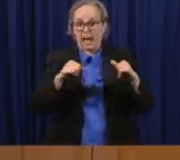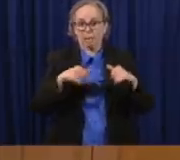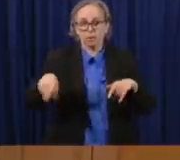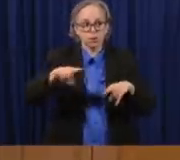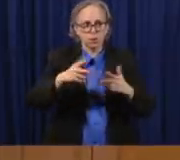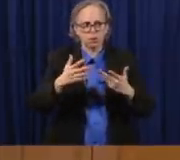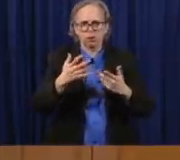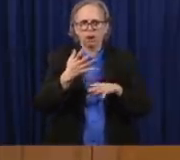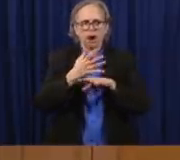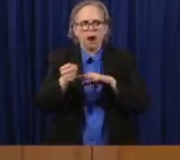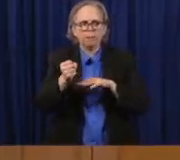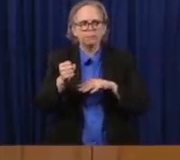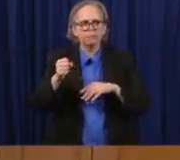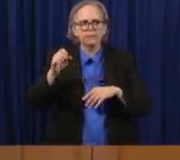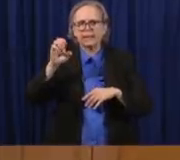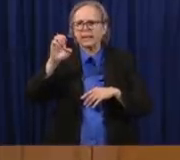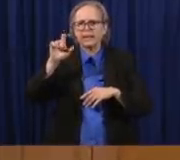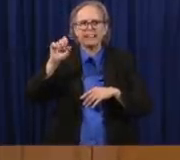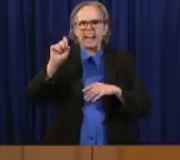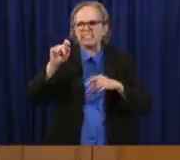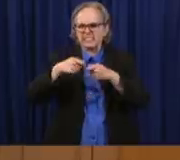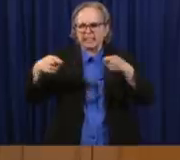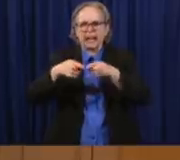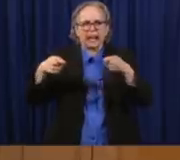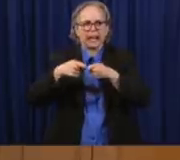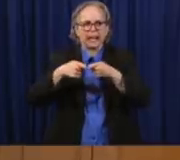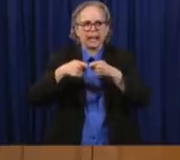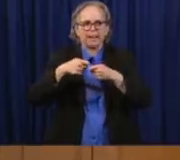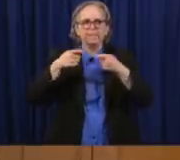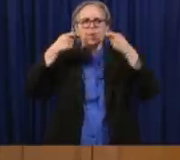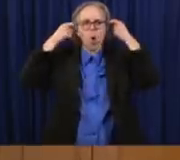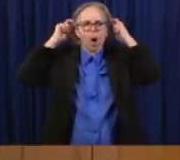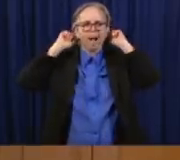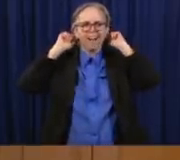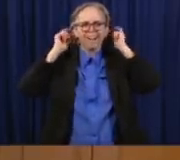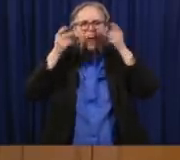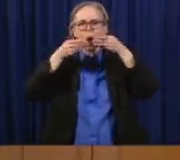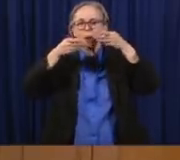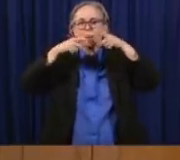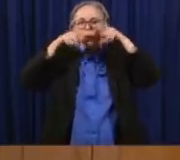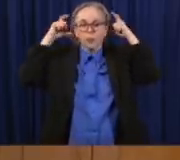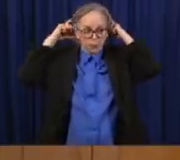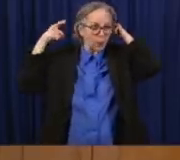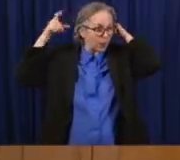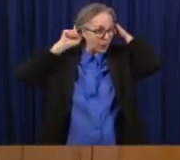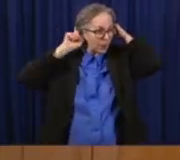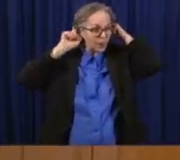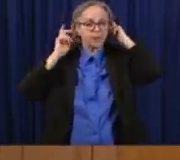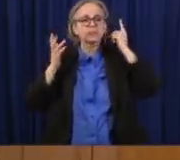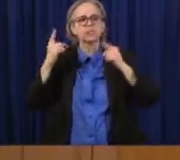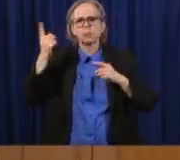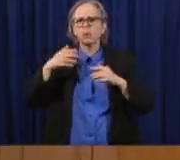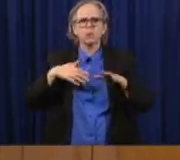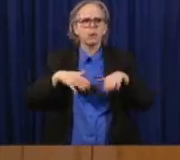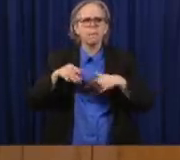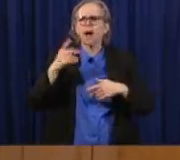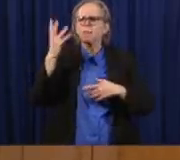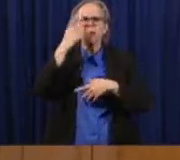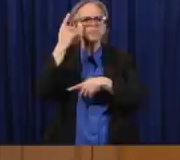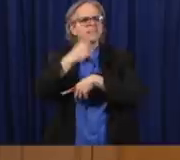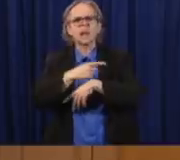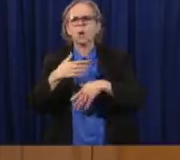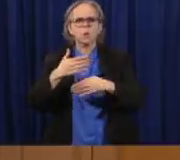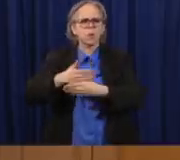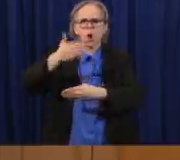elastic that goes around. Somebody was going by. It was a beautiful day. The window was open. And she said hello, and they saw that